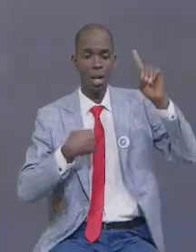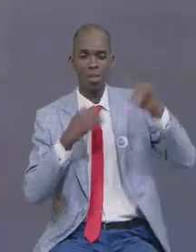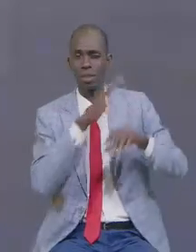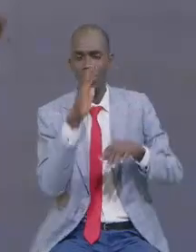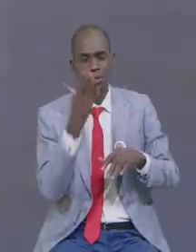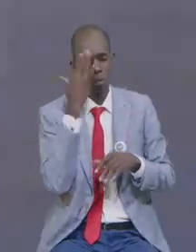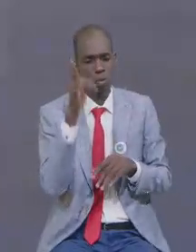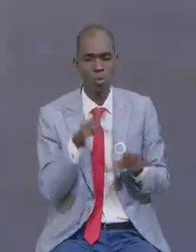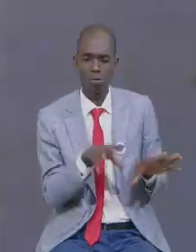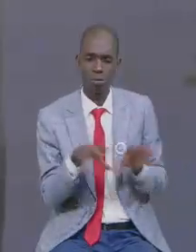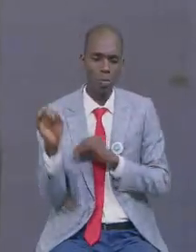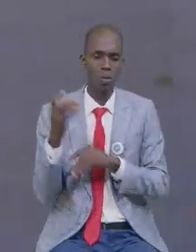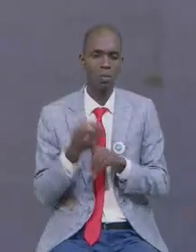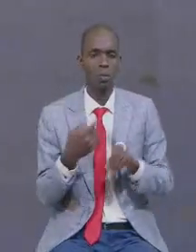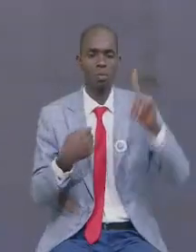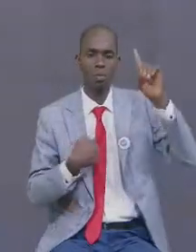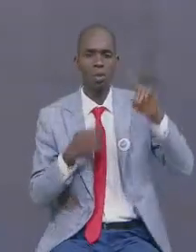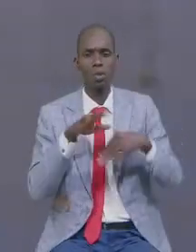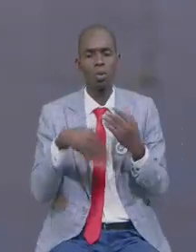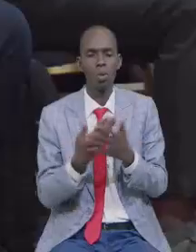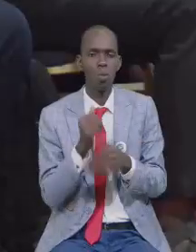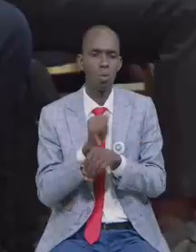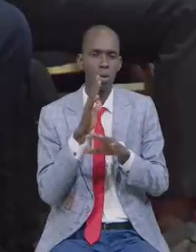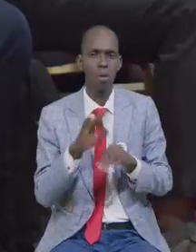ye that walk iniquity. And the minister would